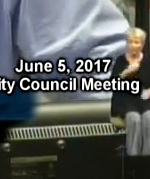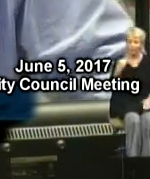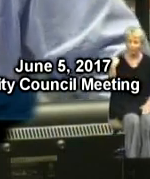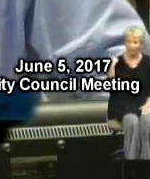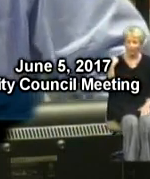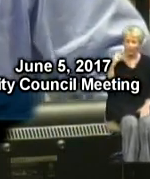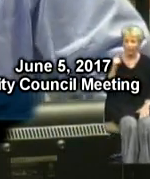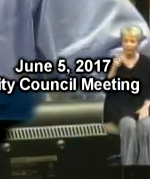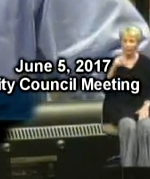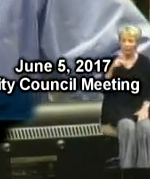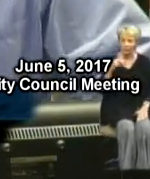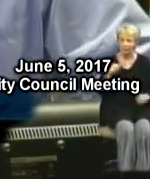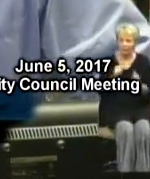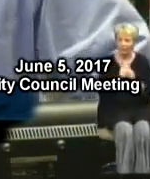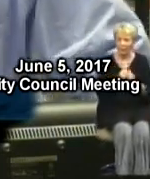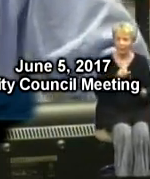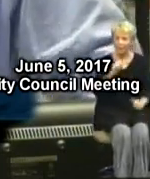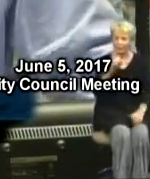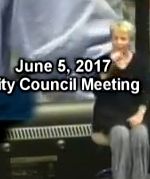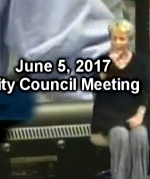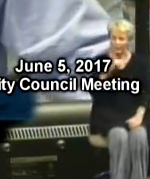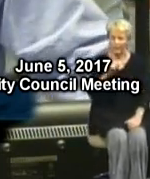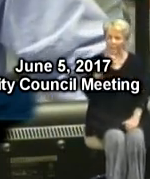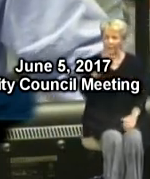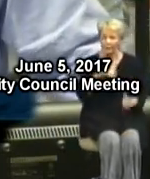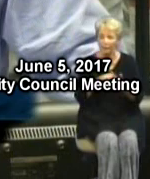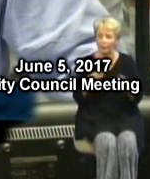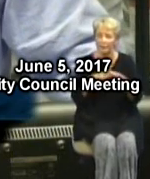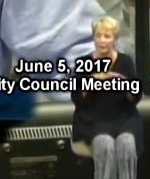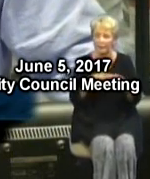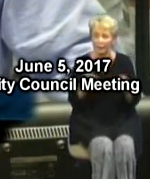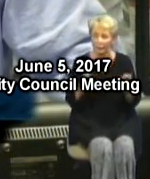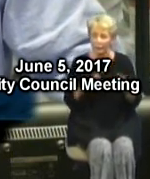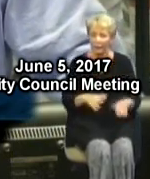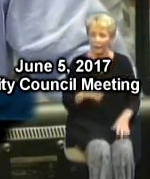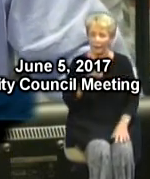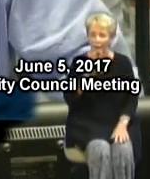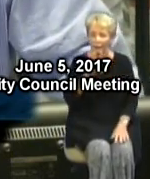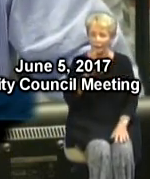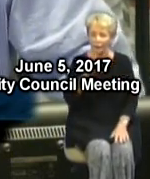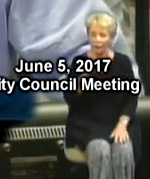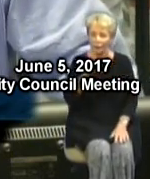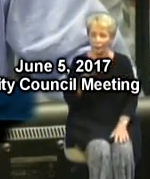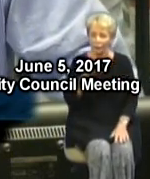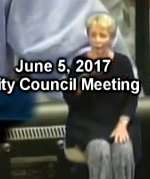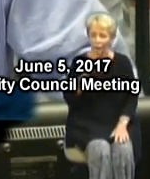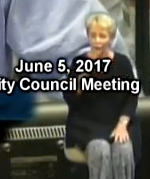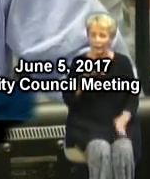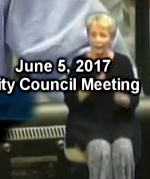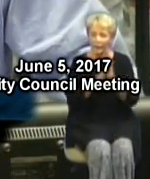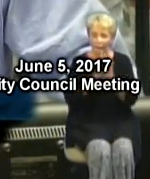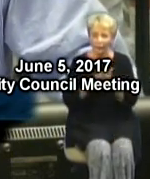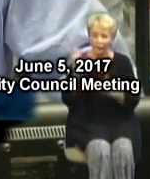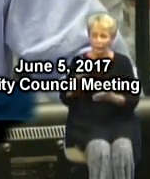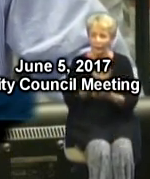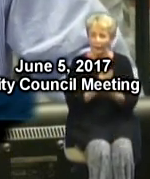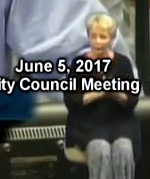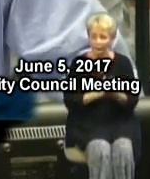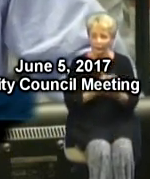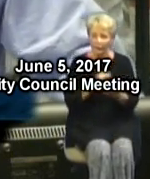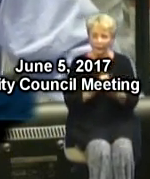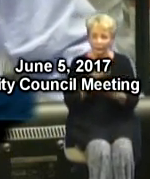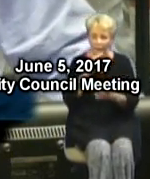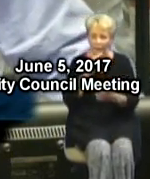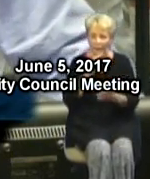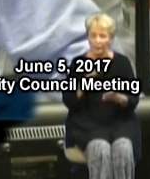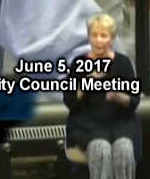councilman to you, along with Sally Sandy, our city manager, and Louis Vina, our city attorney, and ask on their behalf that you